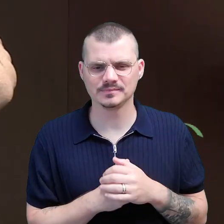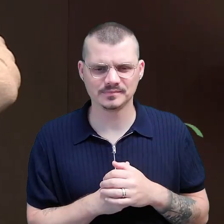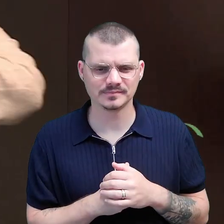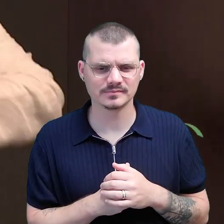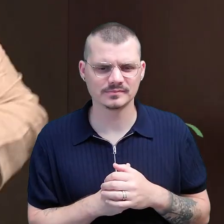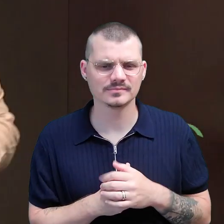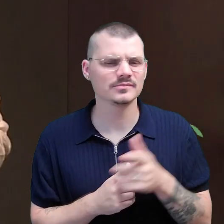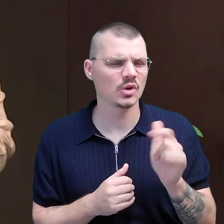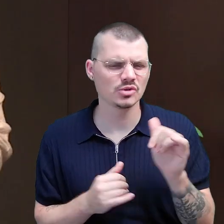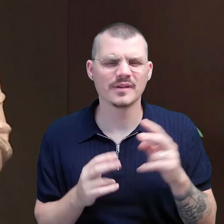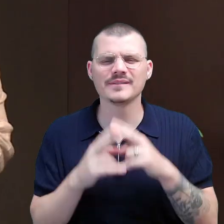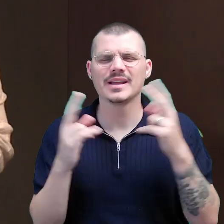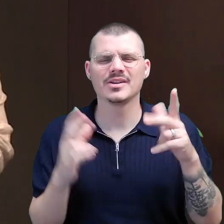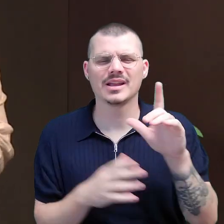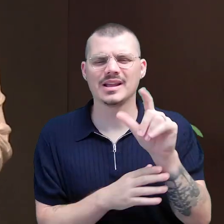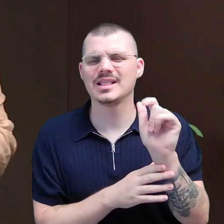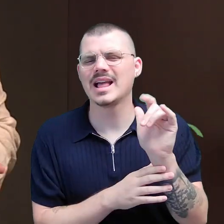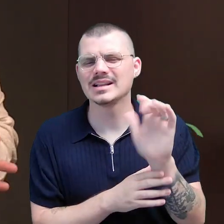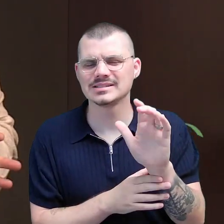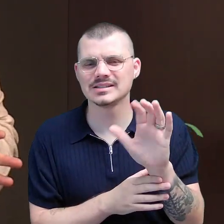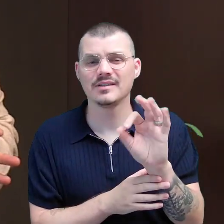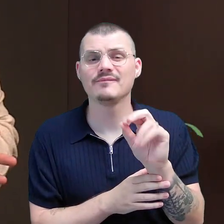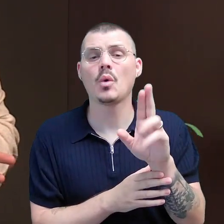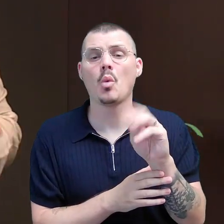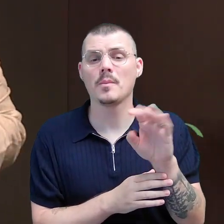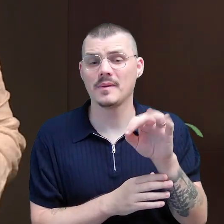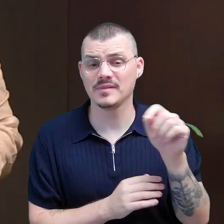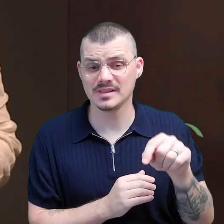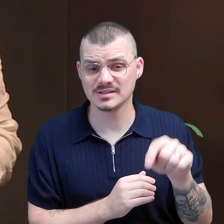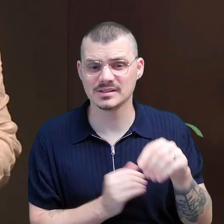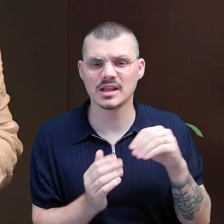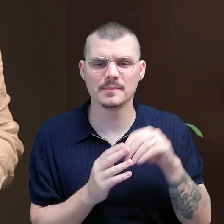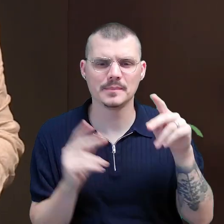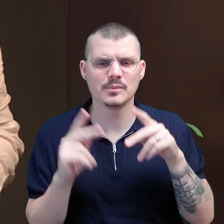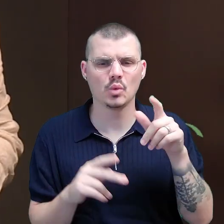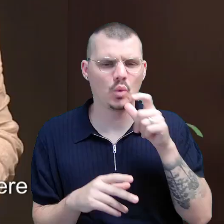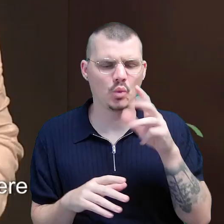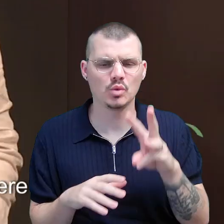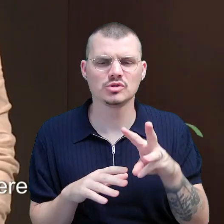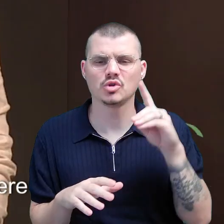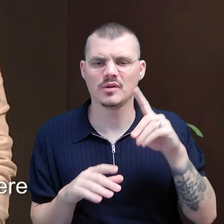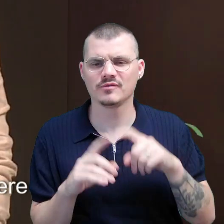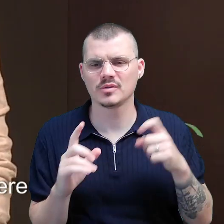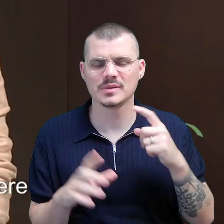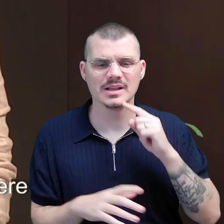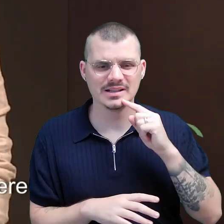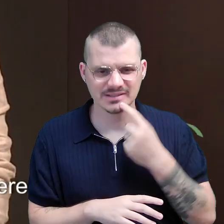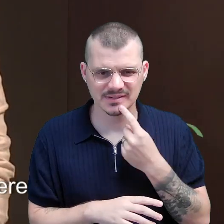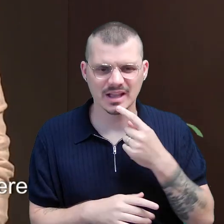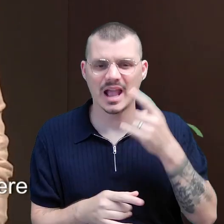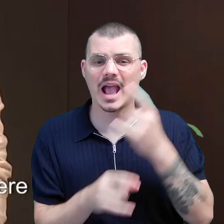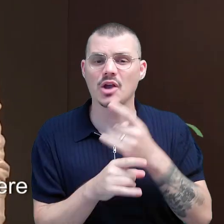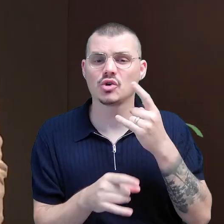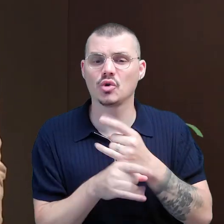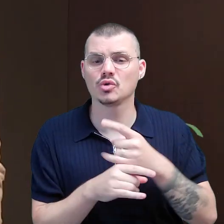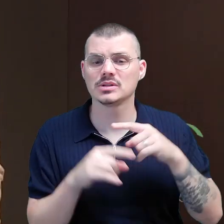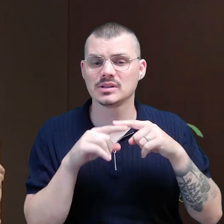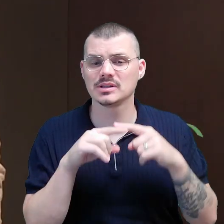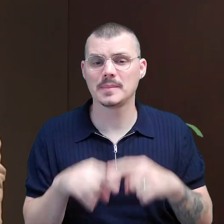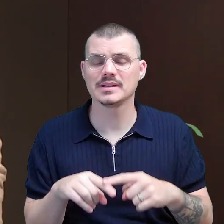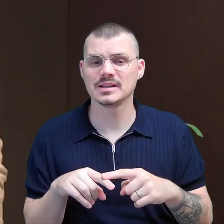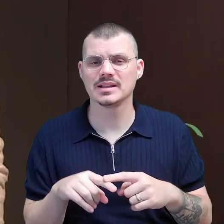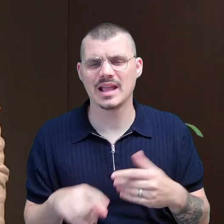you. Now, there's also a very classic form of this in people that are withdrawing from severe